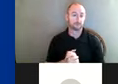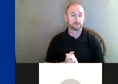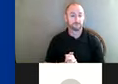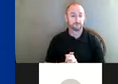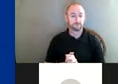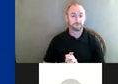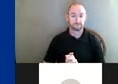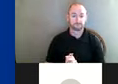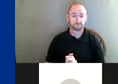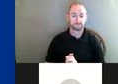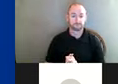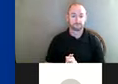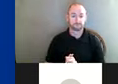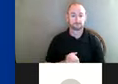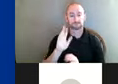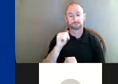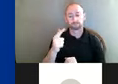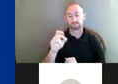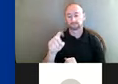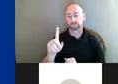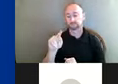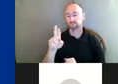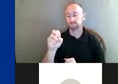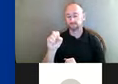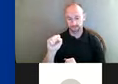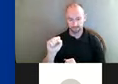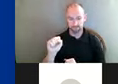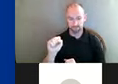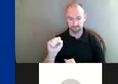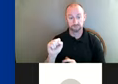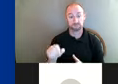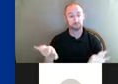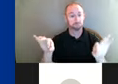And the bag trees technique ranks relative